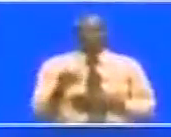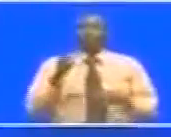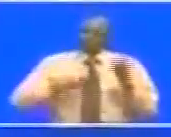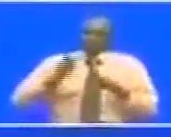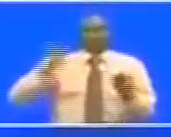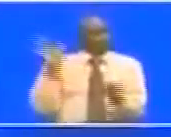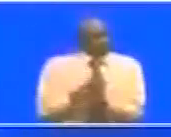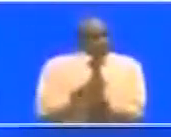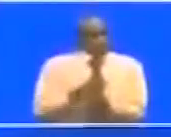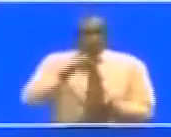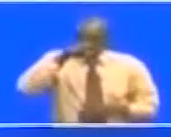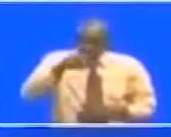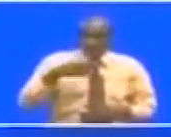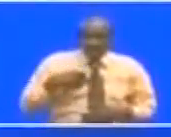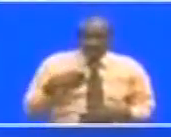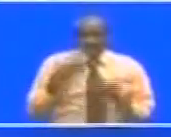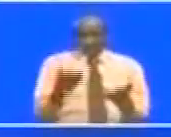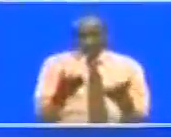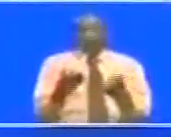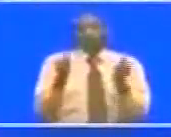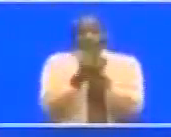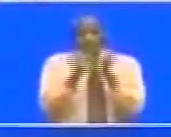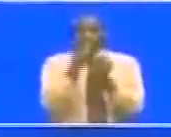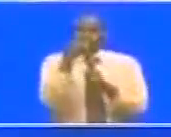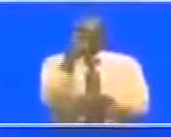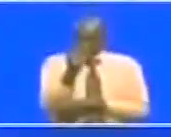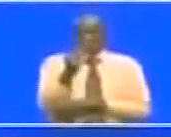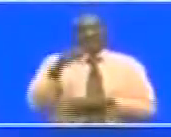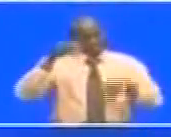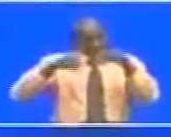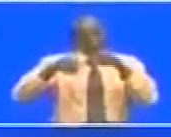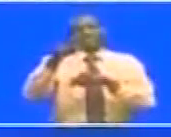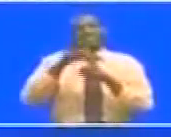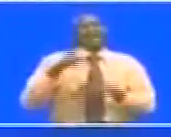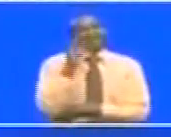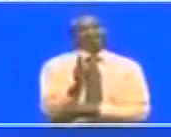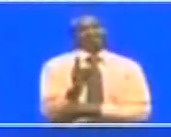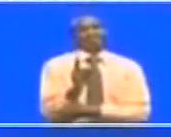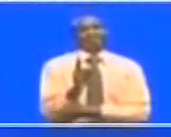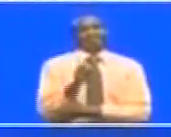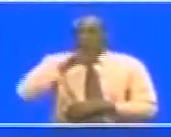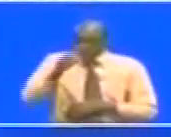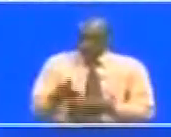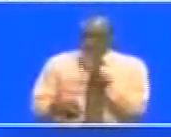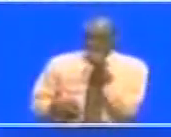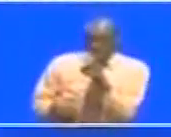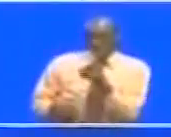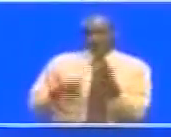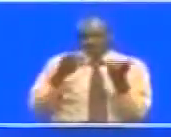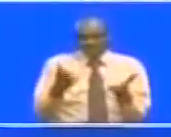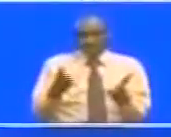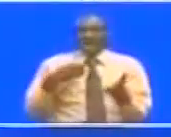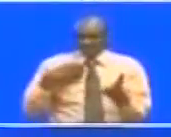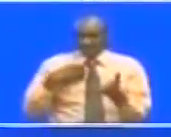population, and it is set to play a key role in the October 25th general election. The city of Dar es Salaam is the